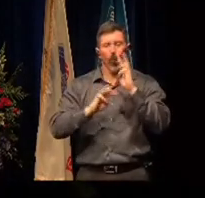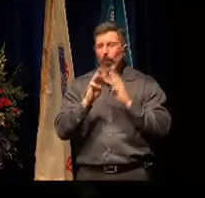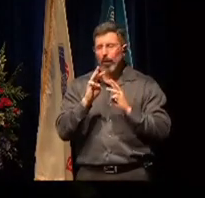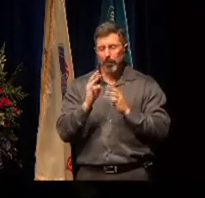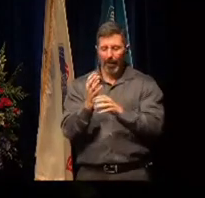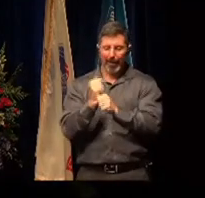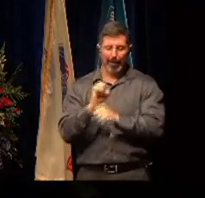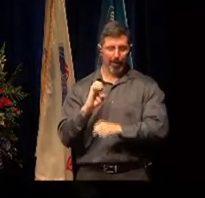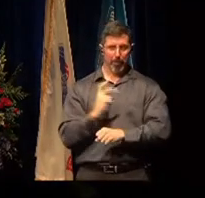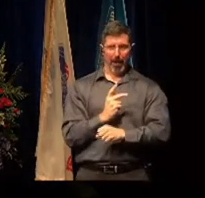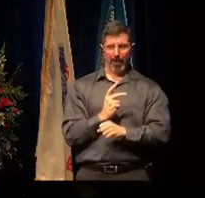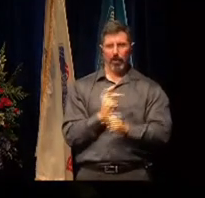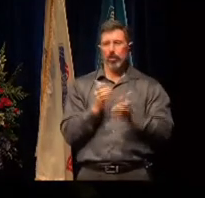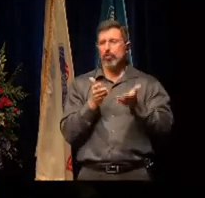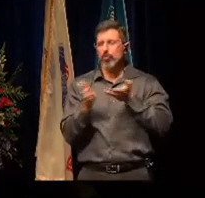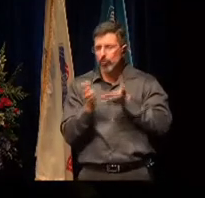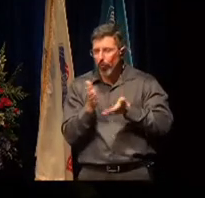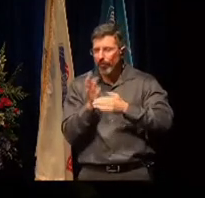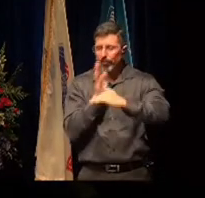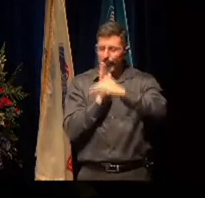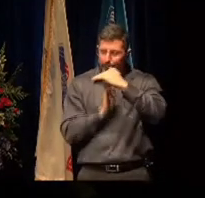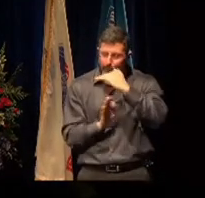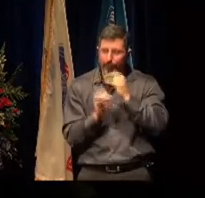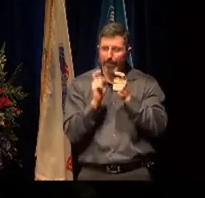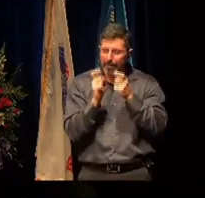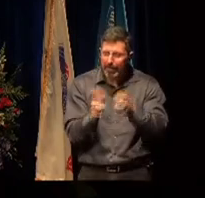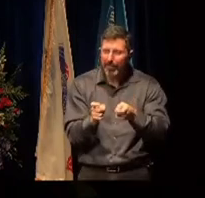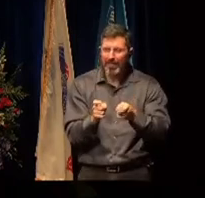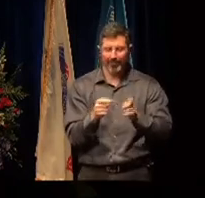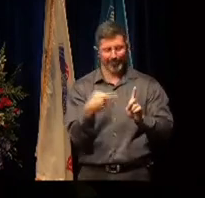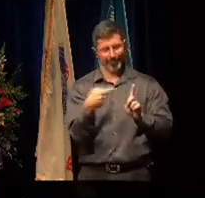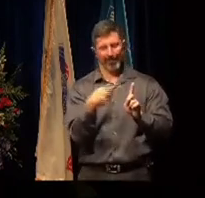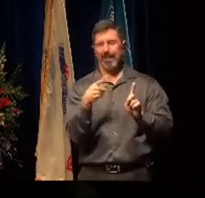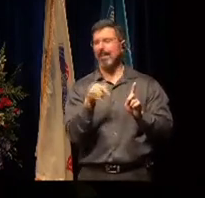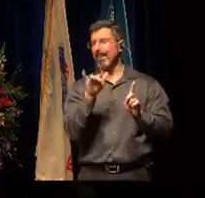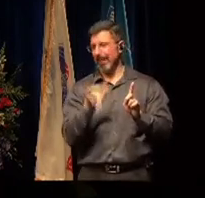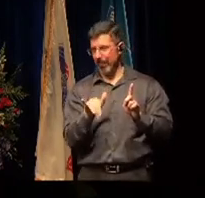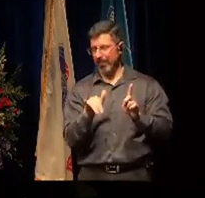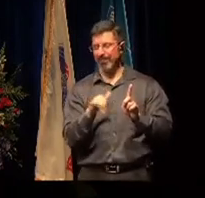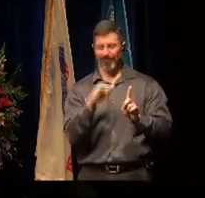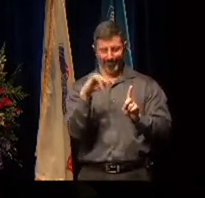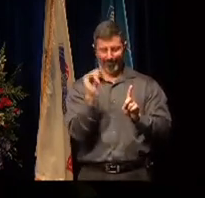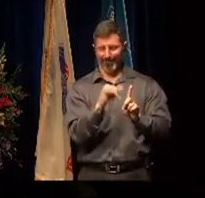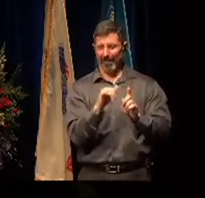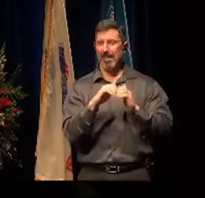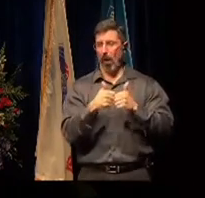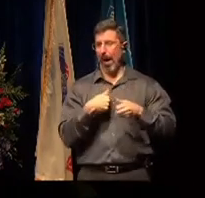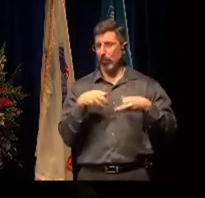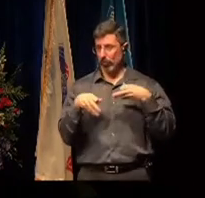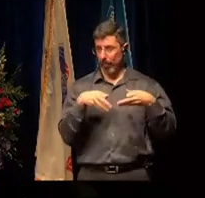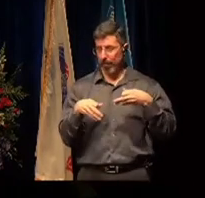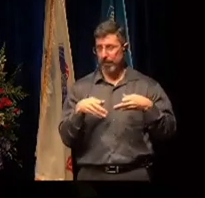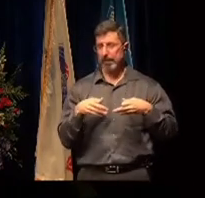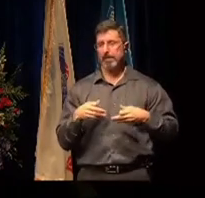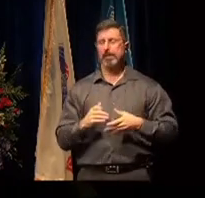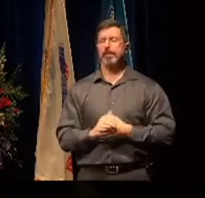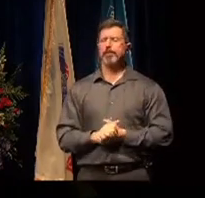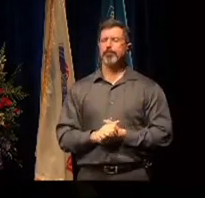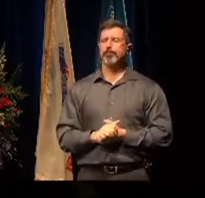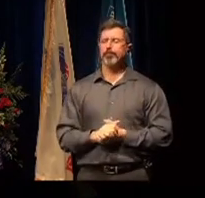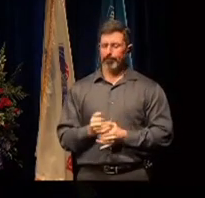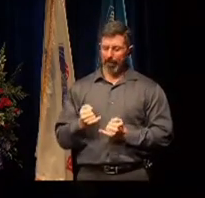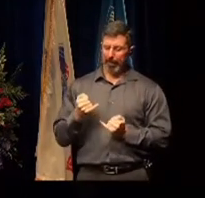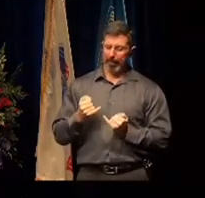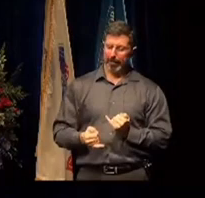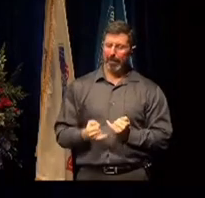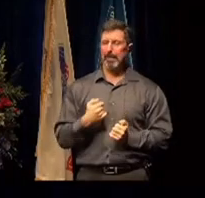how I would describe Gary Beikirch to someone seeing his name for the first time. So I end with this. I ask all of